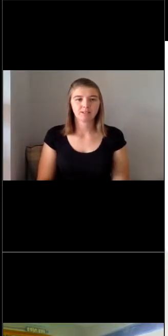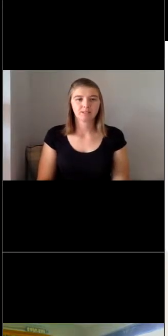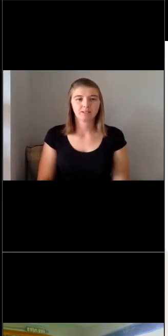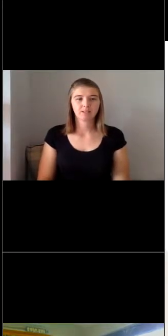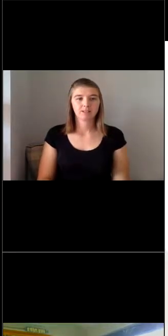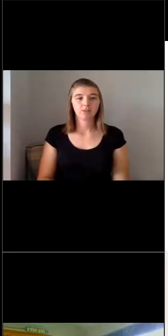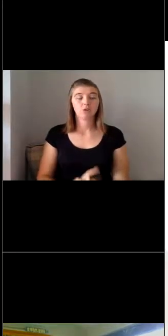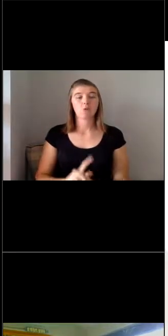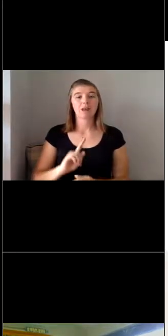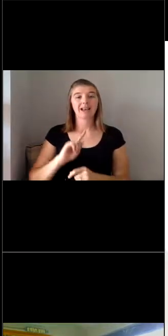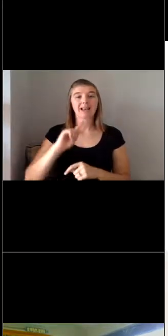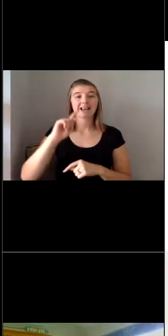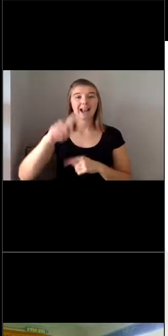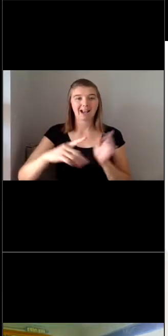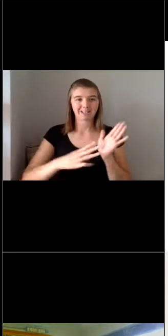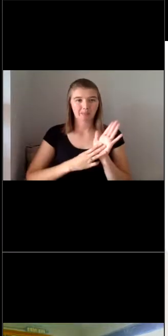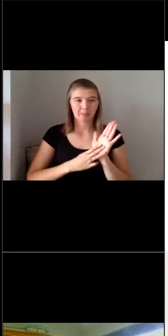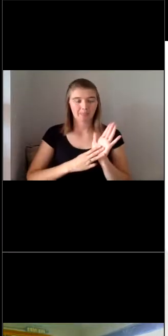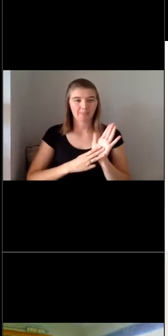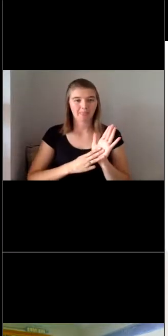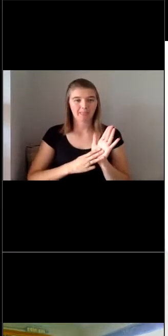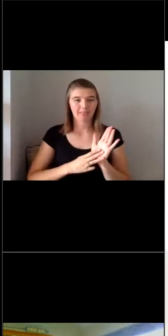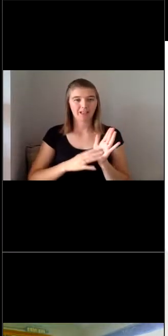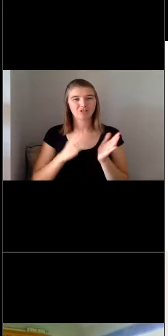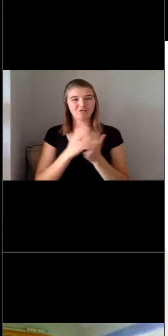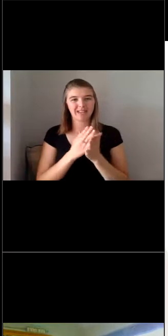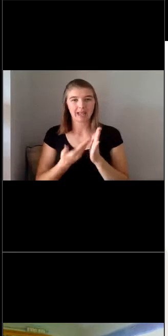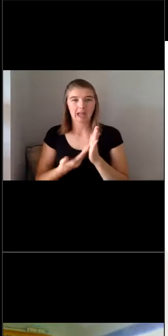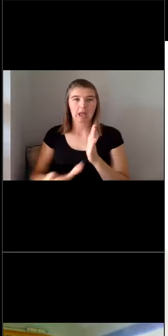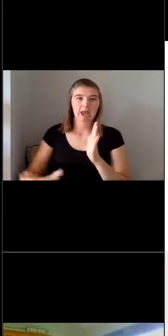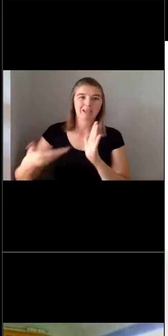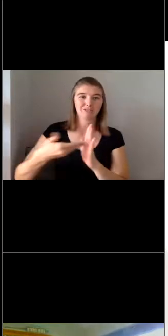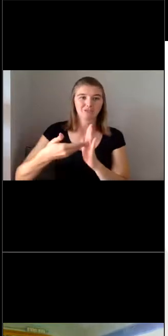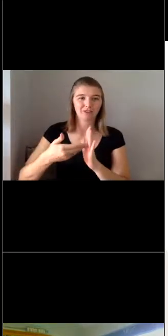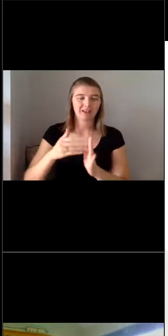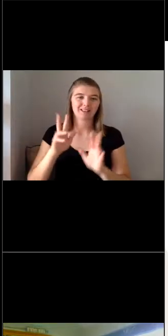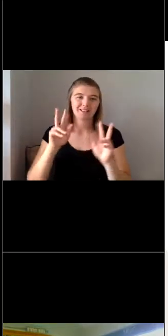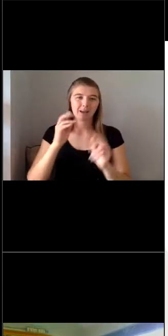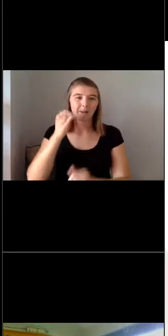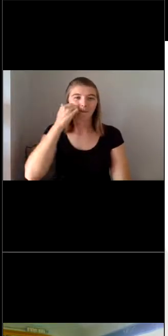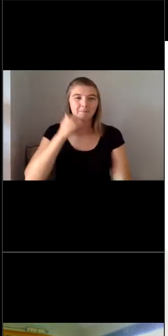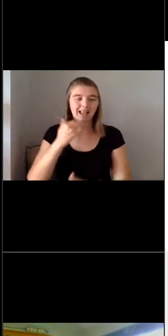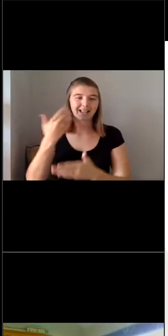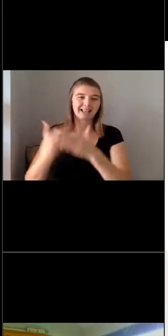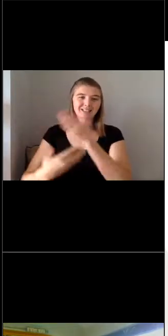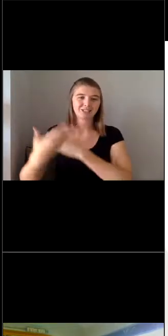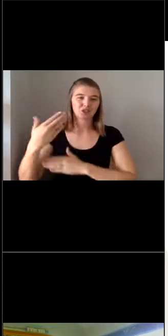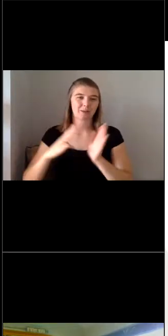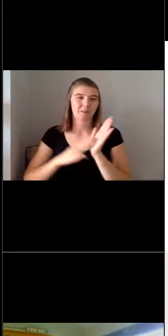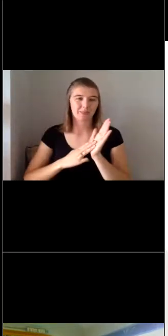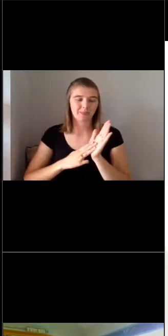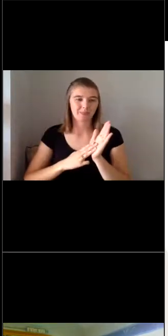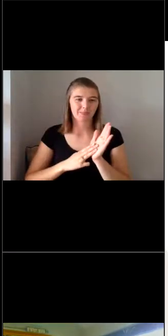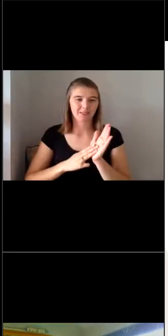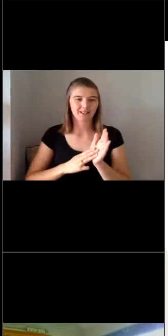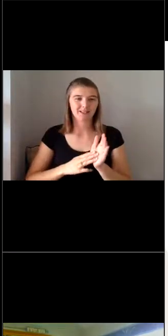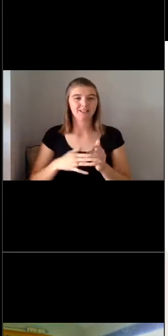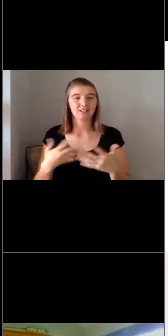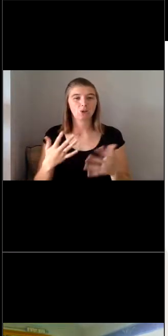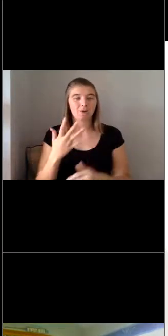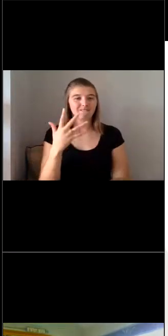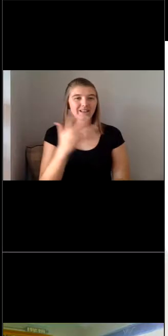the Building a Better Chemistry Culture series, we're having a 1 month break because it is Black History Month. So next month, Thursday the 15th